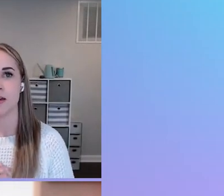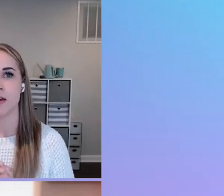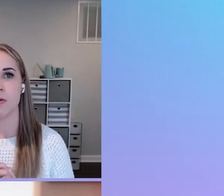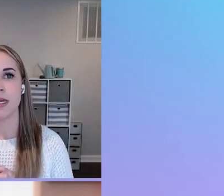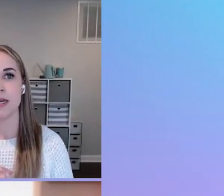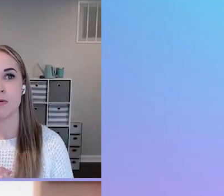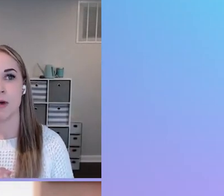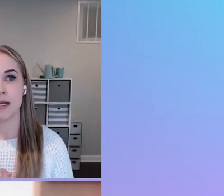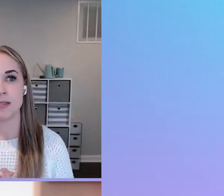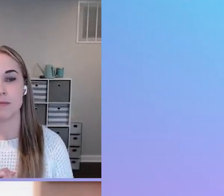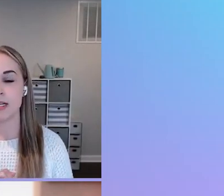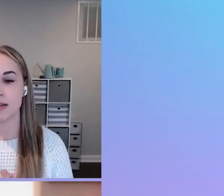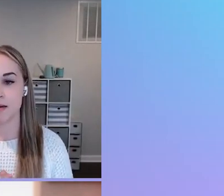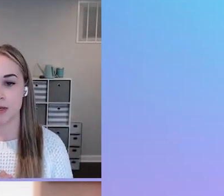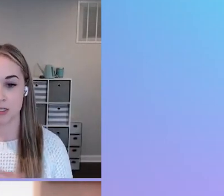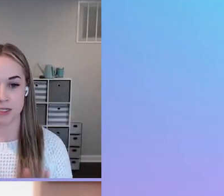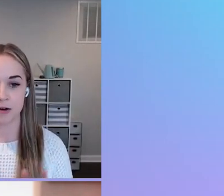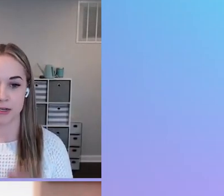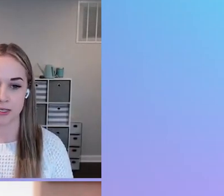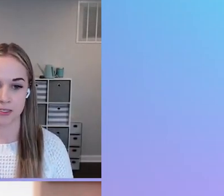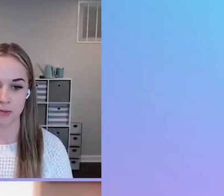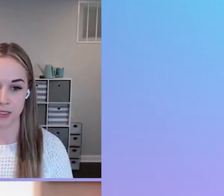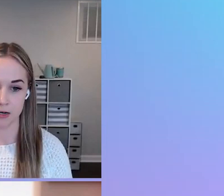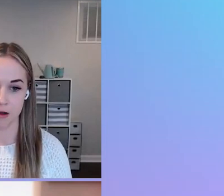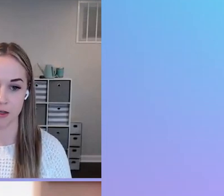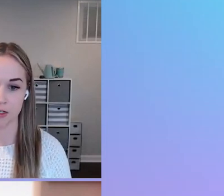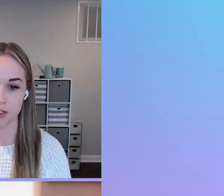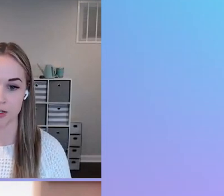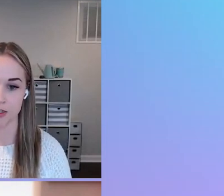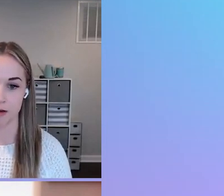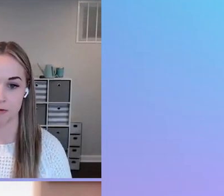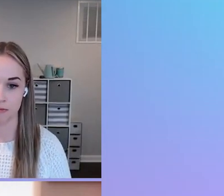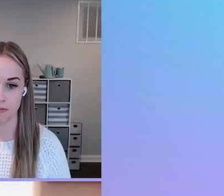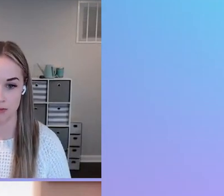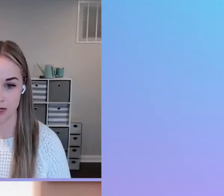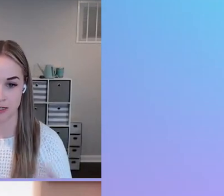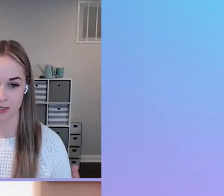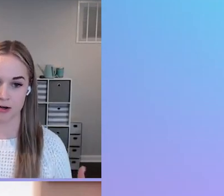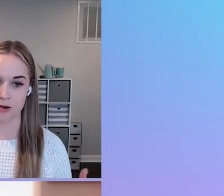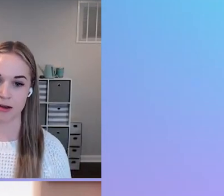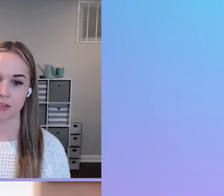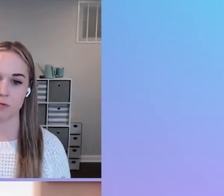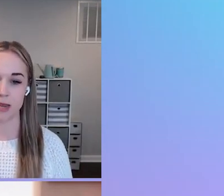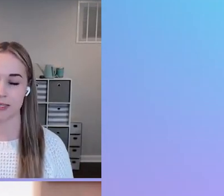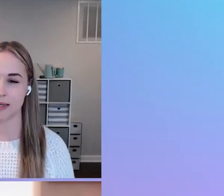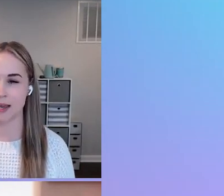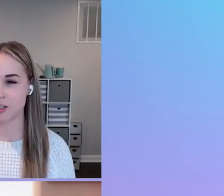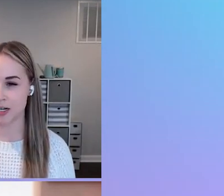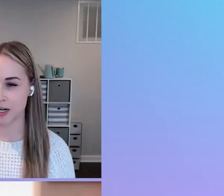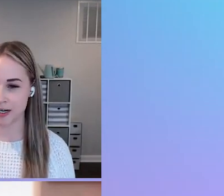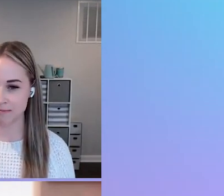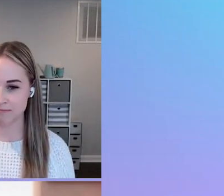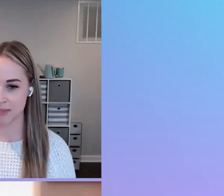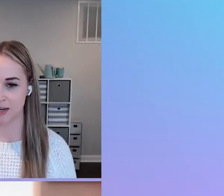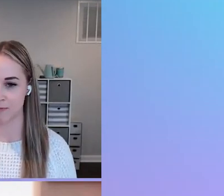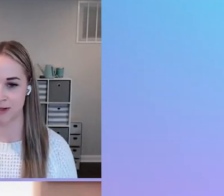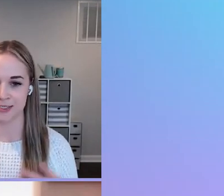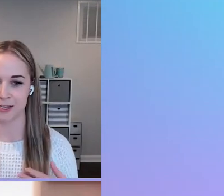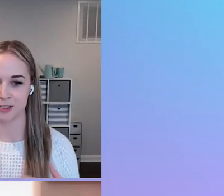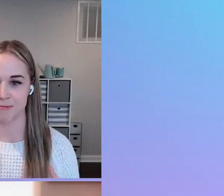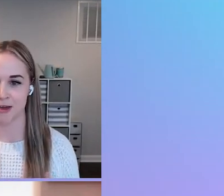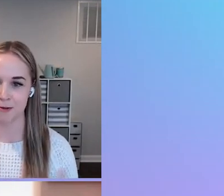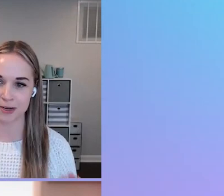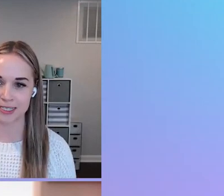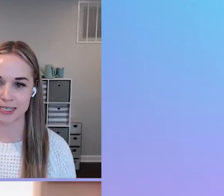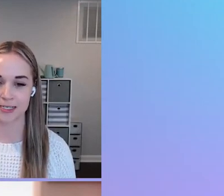But we wanted somebody to come in with zero accessibility knowledge. So they needed to know how to do basic engineering, like what